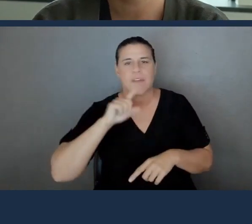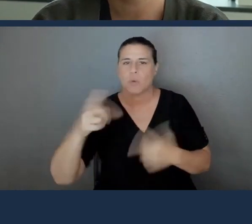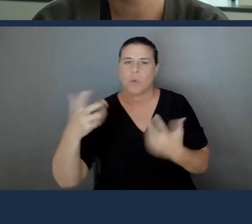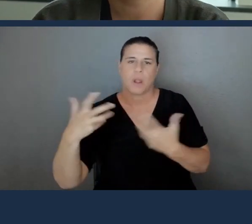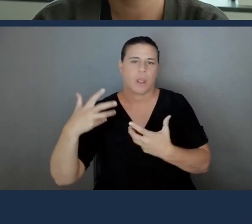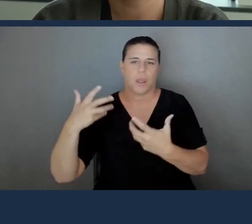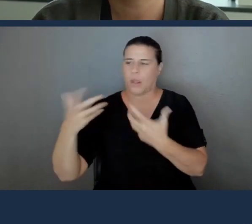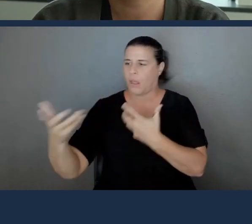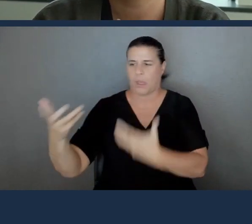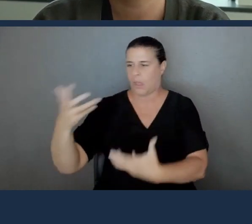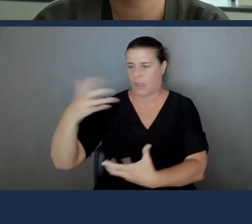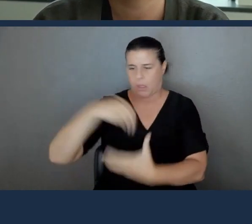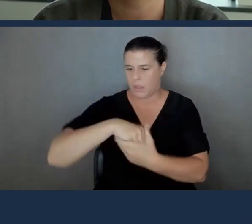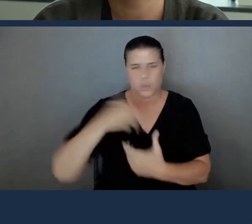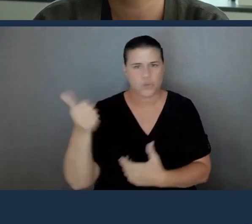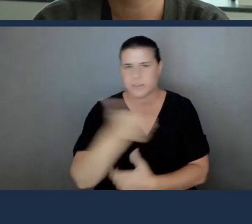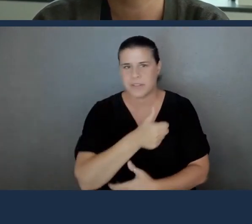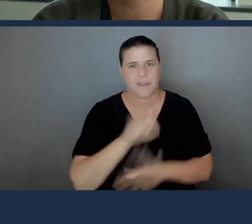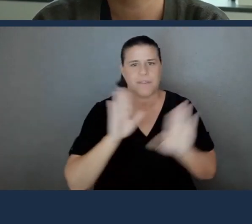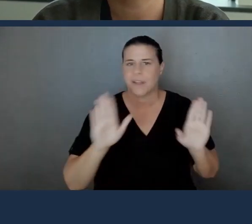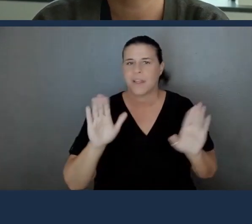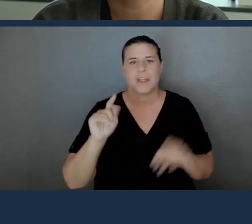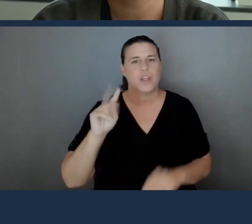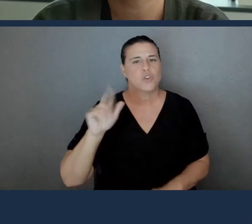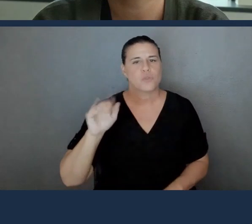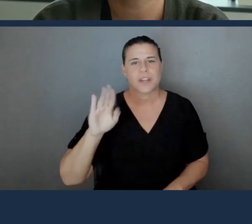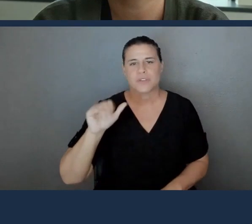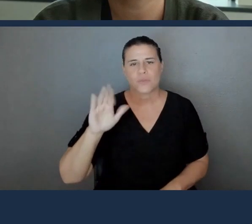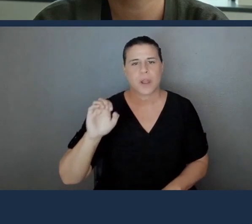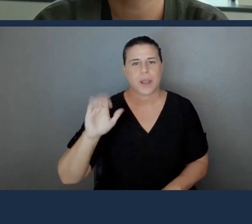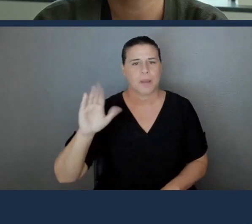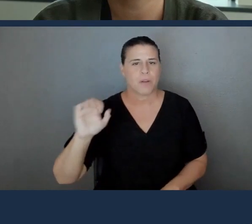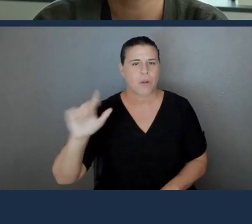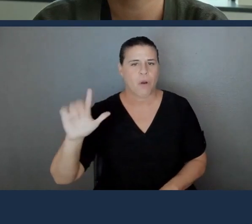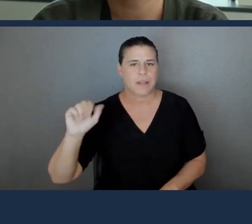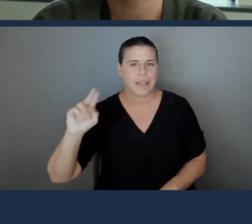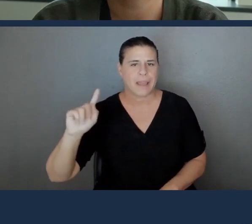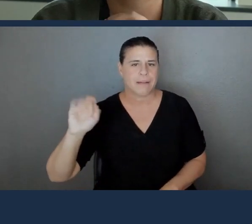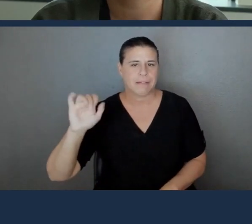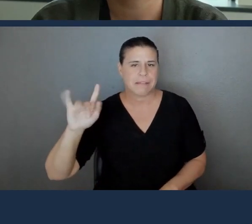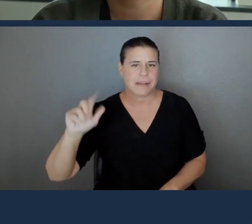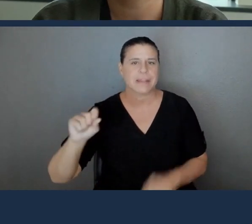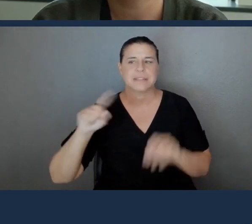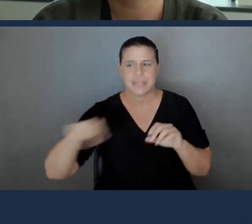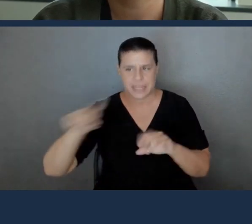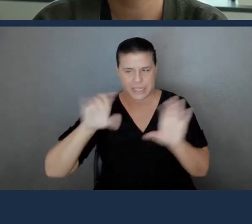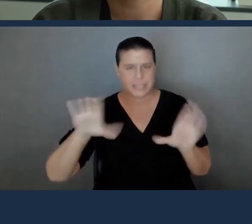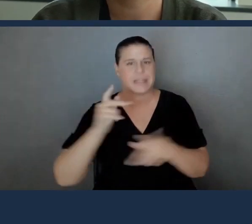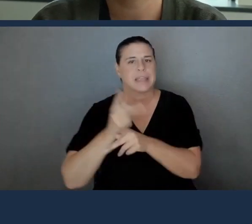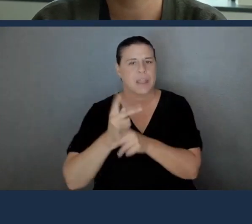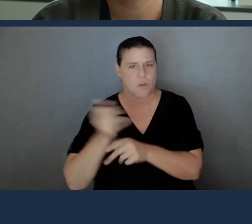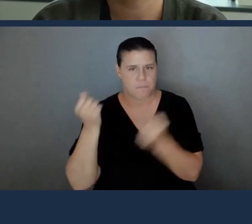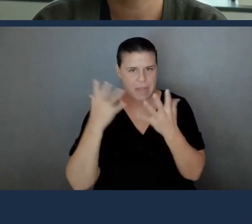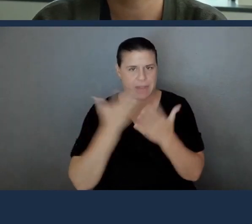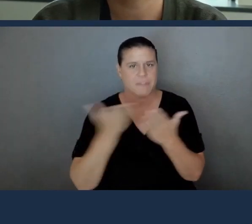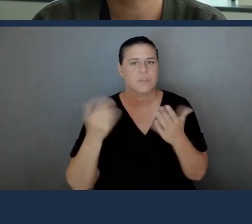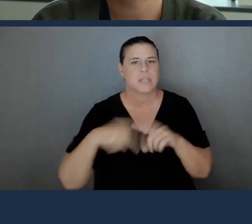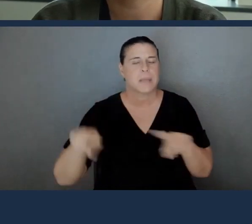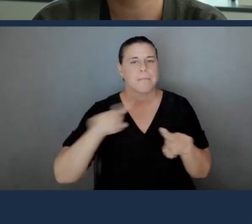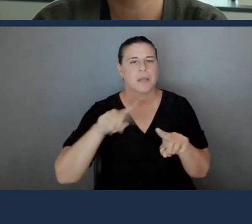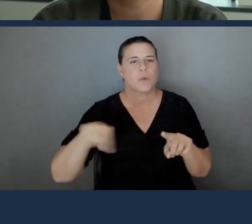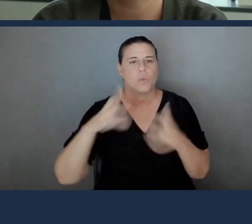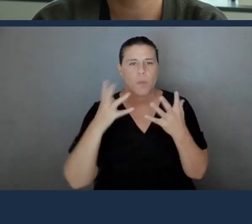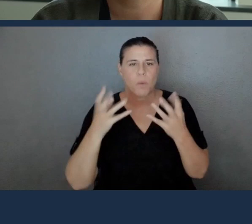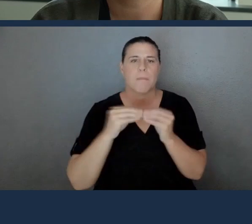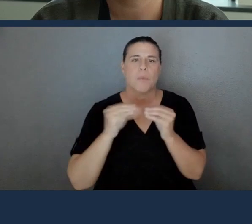own. Essentially, that's what we did with Transcribe Call Analytics. But you'll see us continue to do a lot of this, where we'll try to get more and more of these